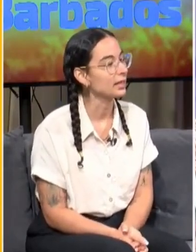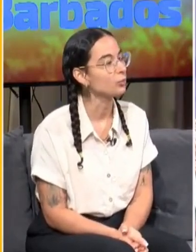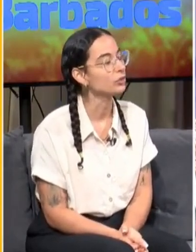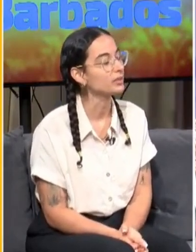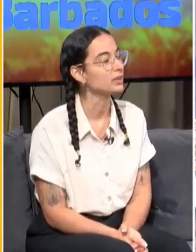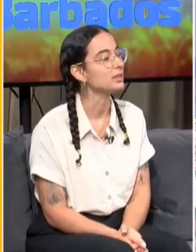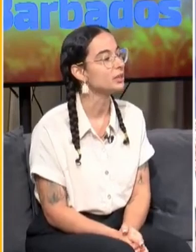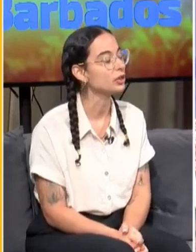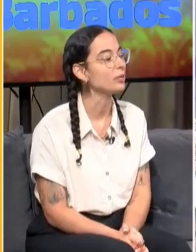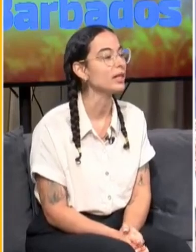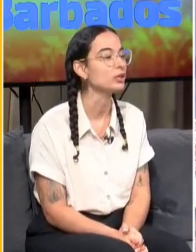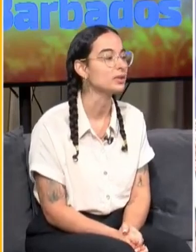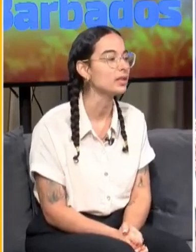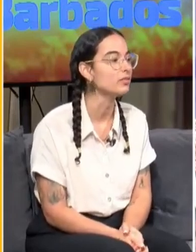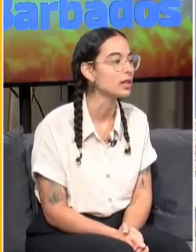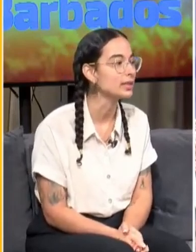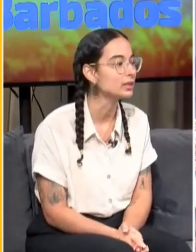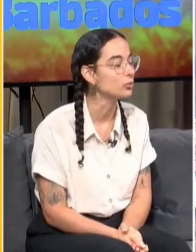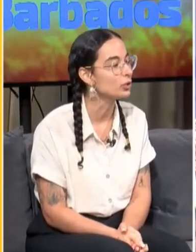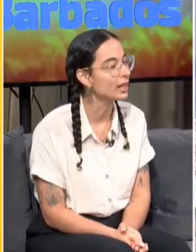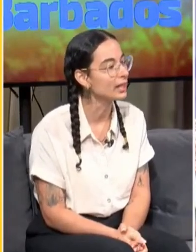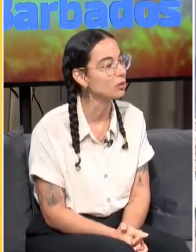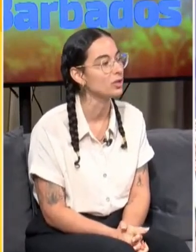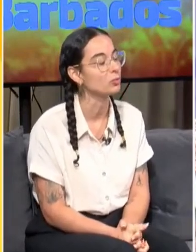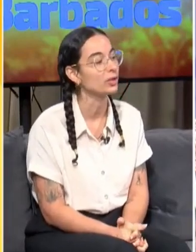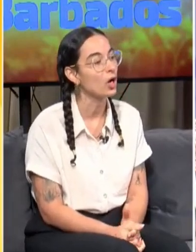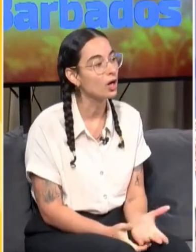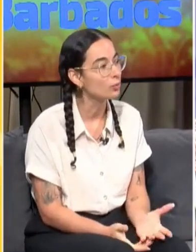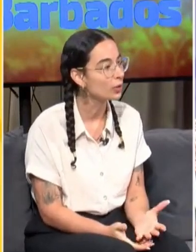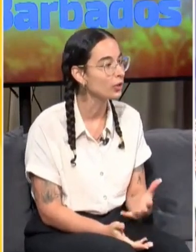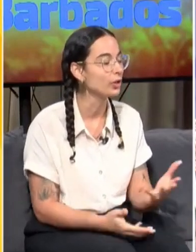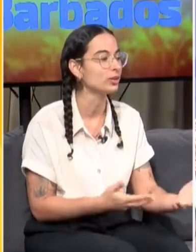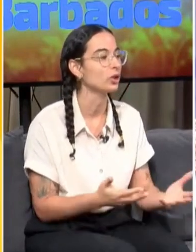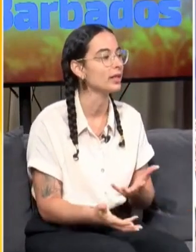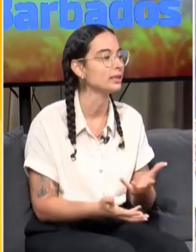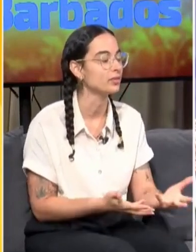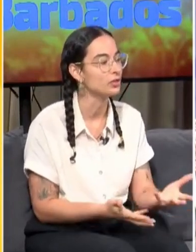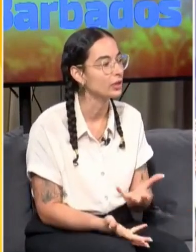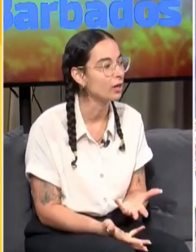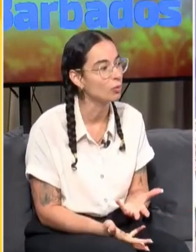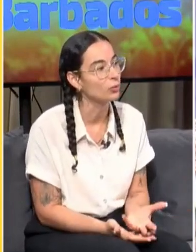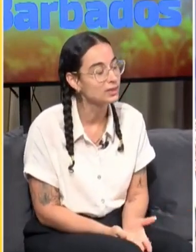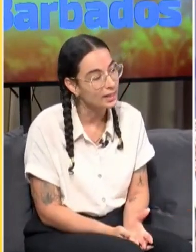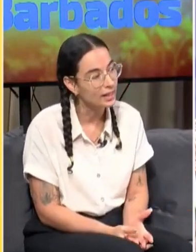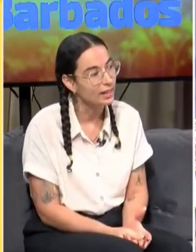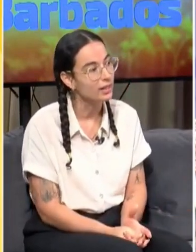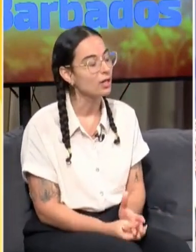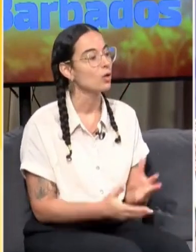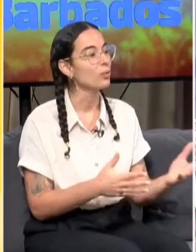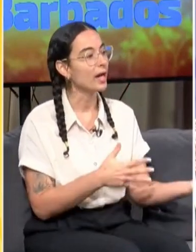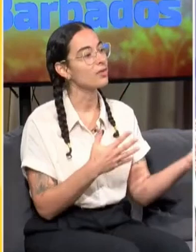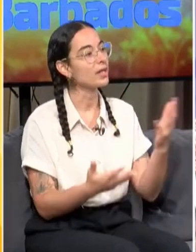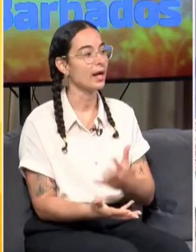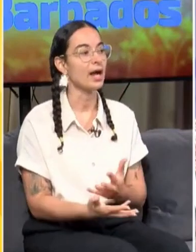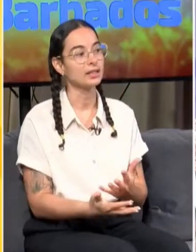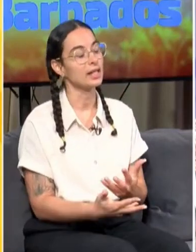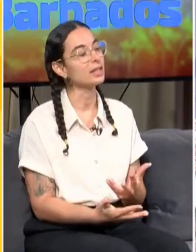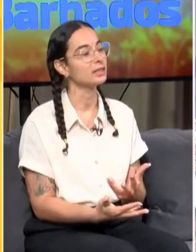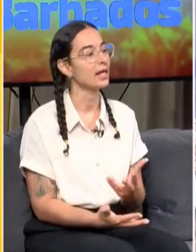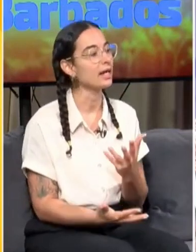sign language facilitation, right? So instead of us communicating and being really awkward and trying to figure out what we're saying, we have